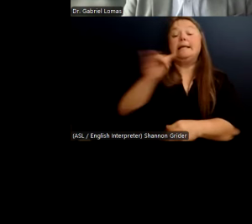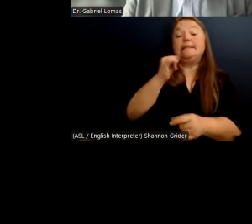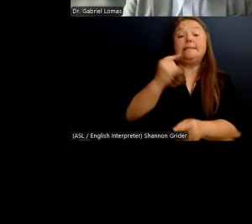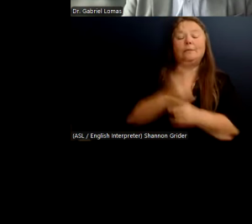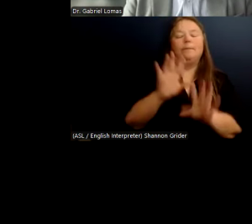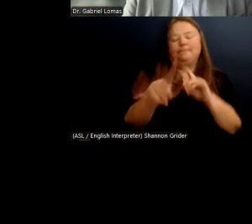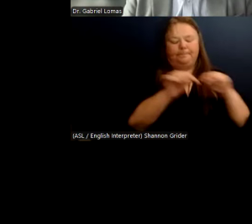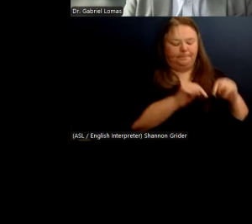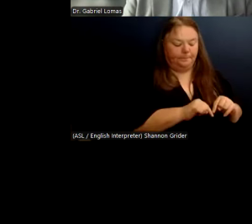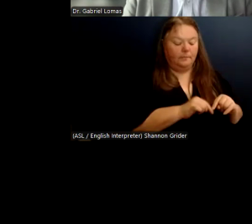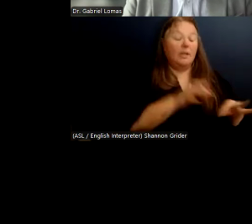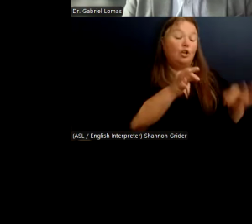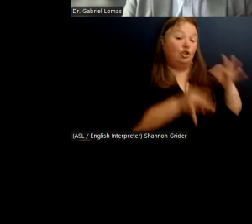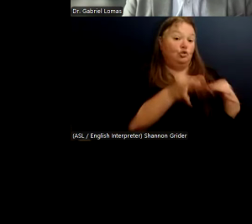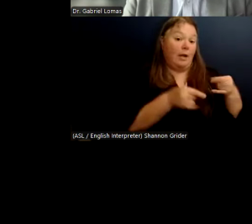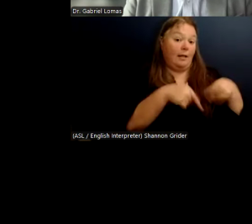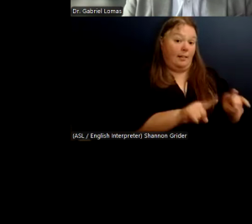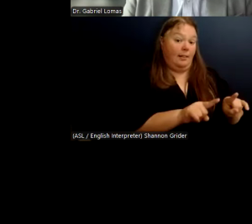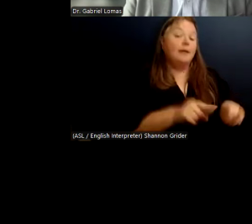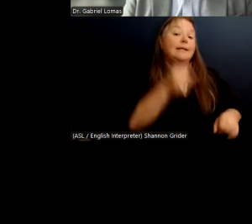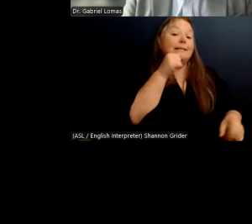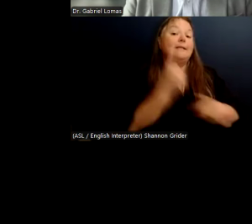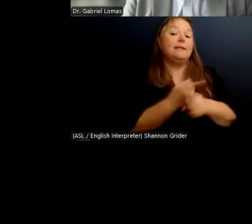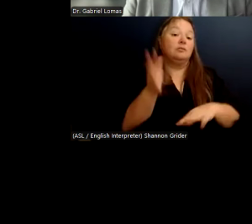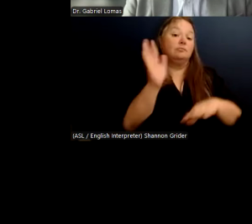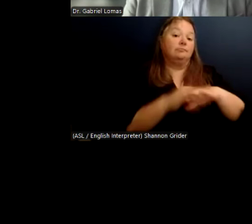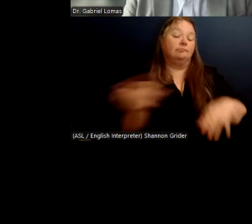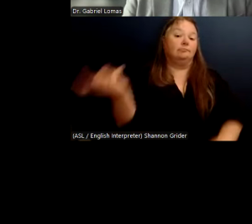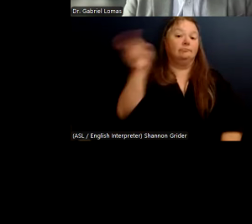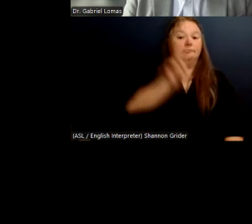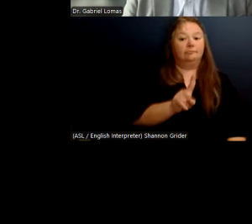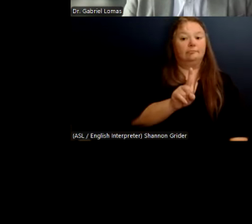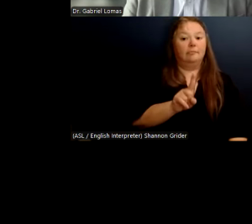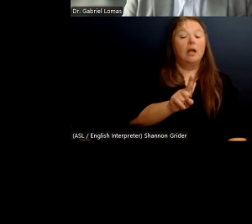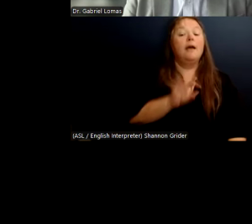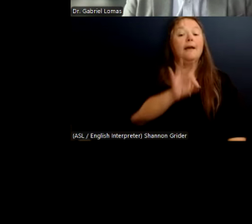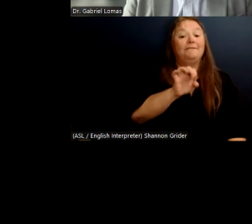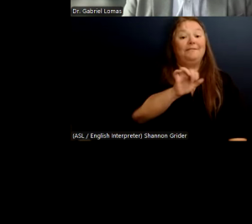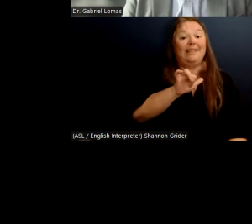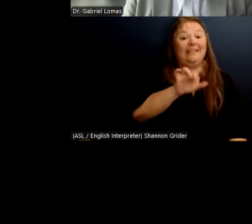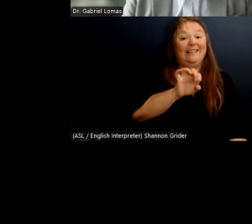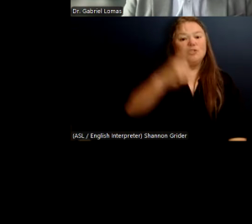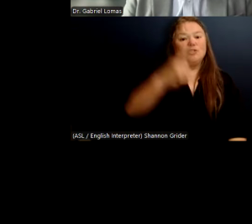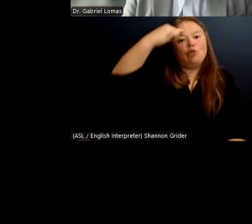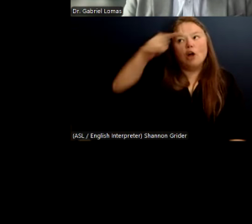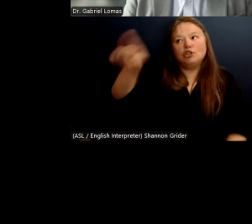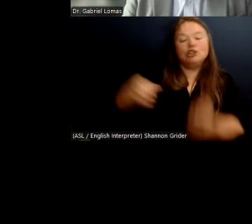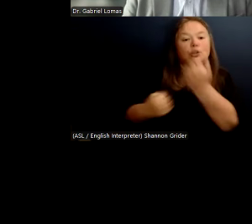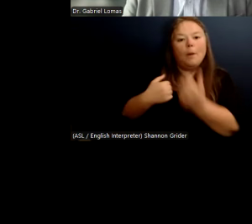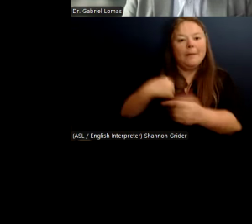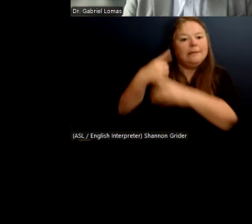going back to the trial, the sister then, when she was called to speak, he thought she was speaking on his behalf, defending